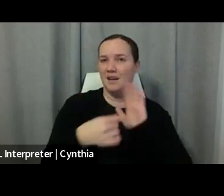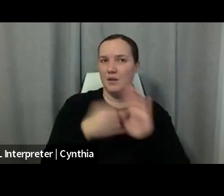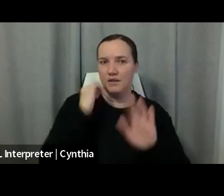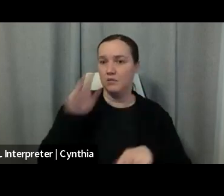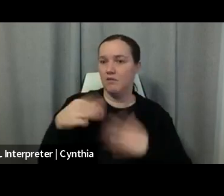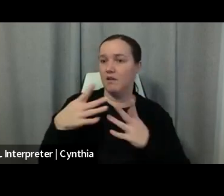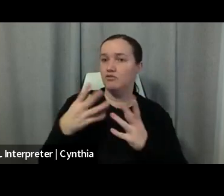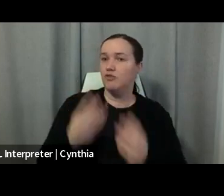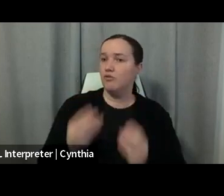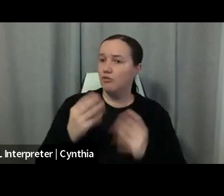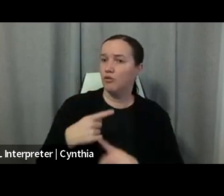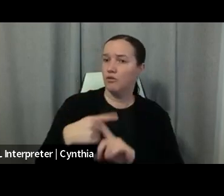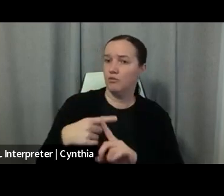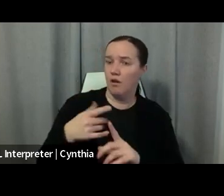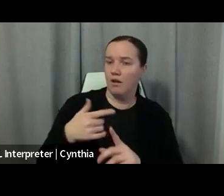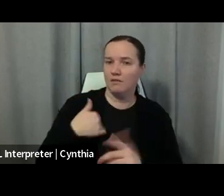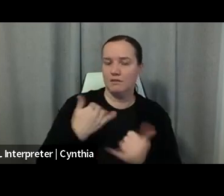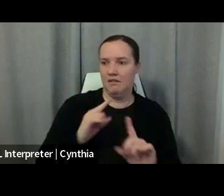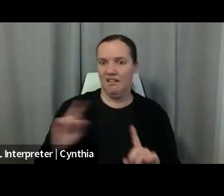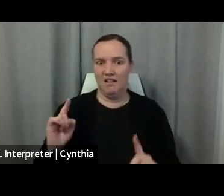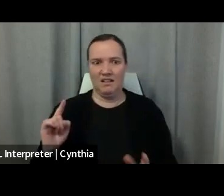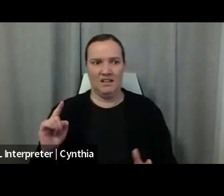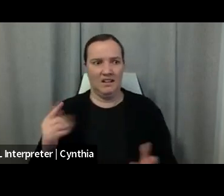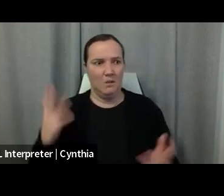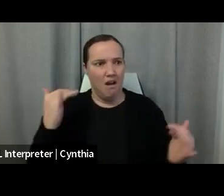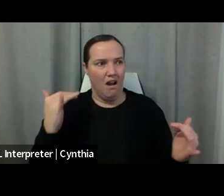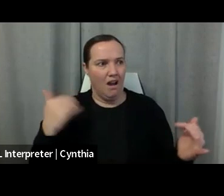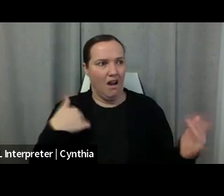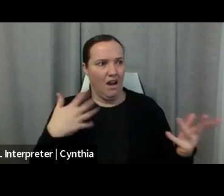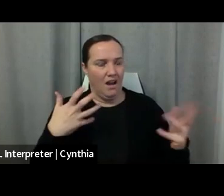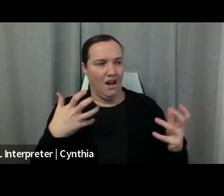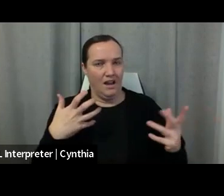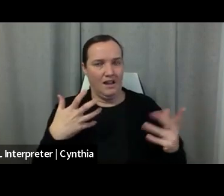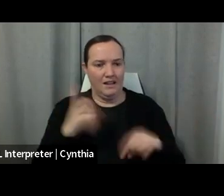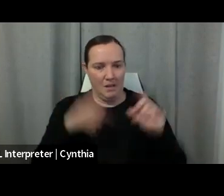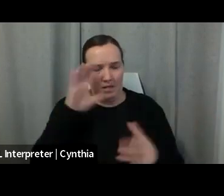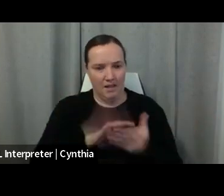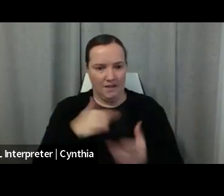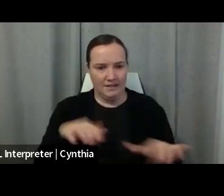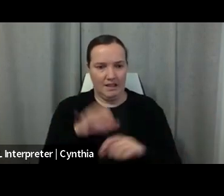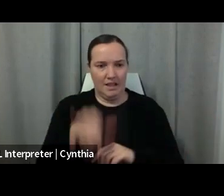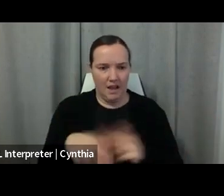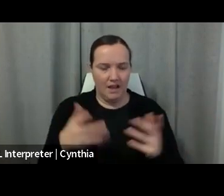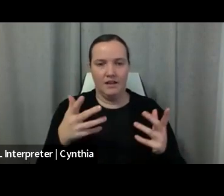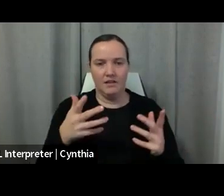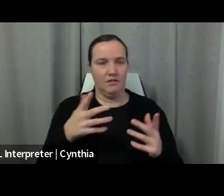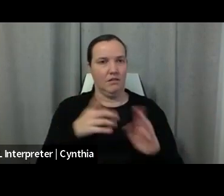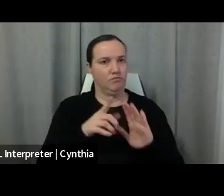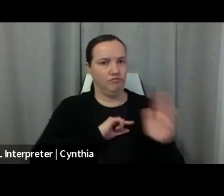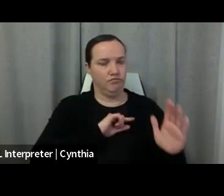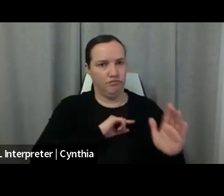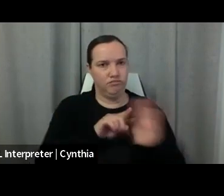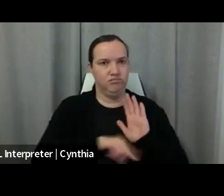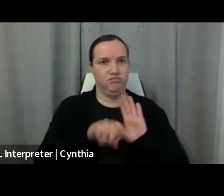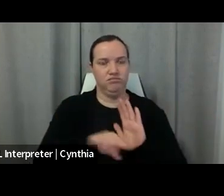to me in a very gentle way, I still walk away like, wanting to hit my, I can't believe I did that. So I think there's a little of